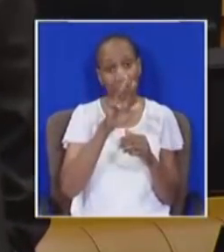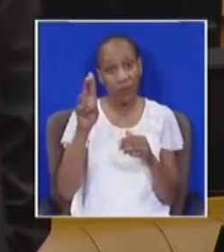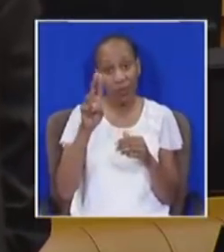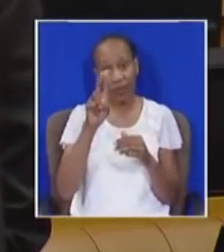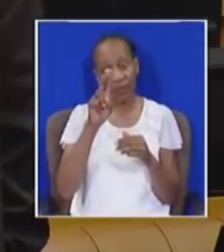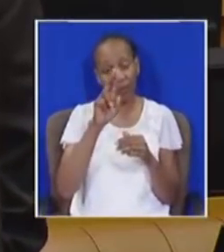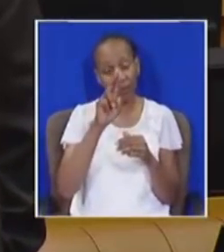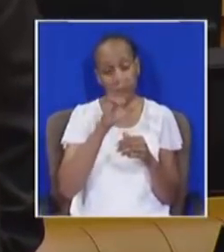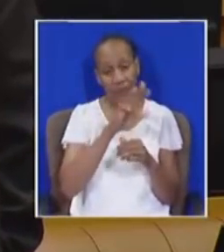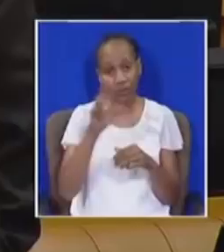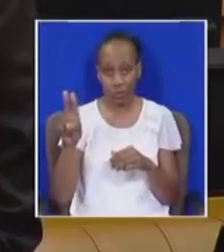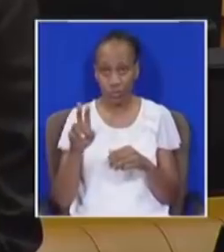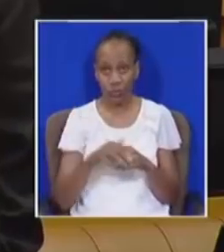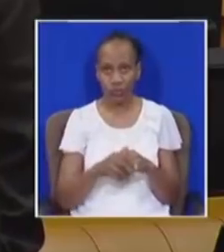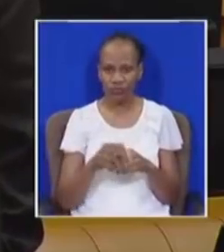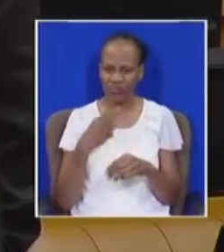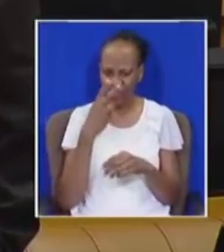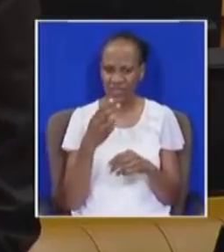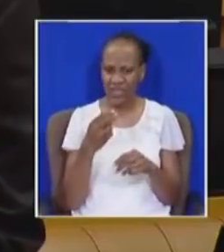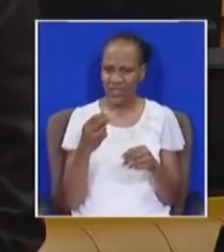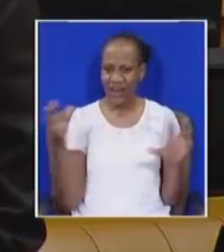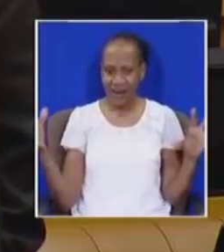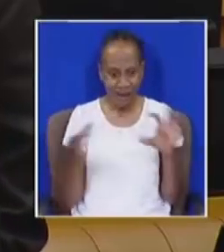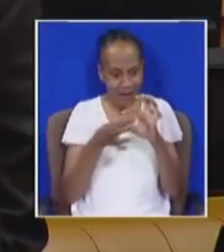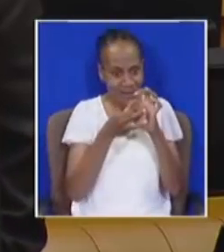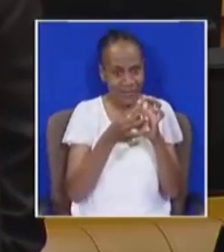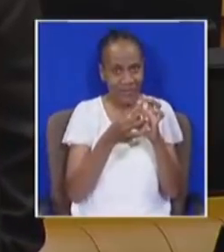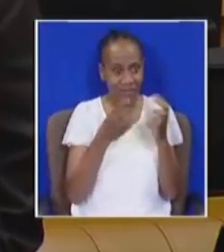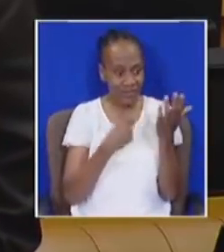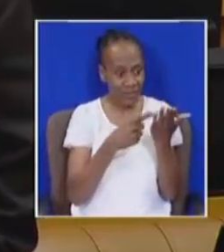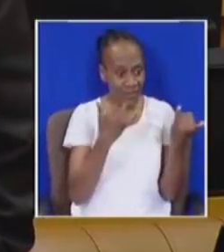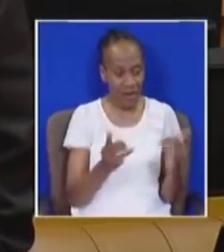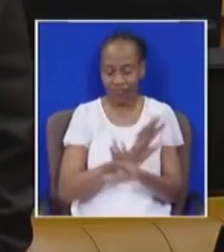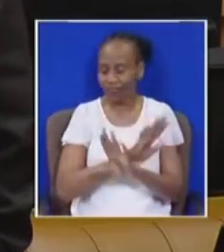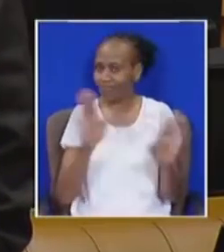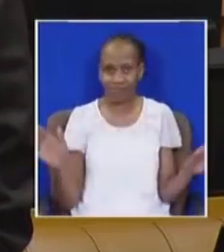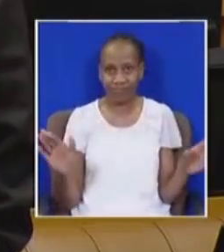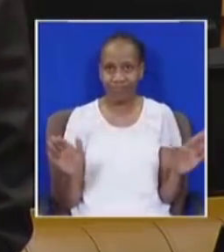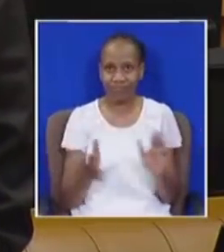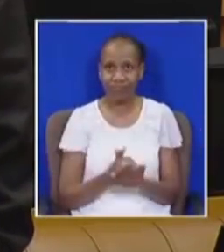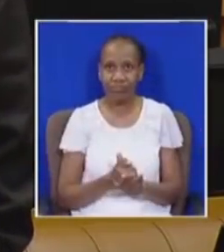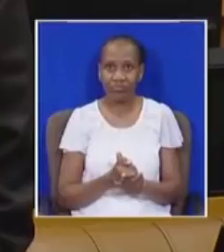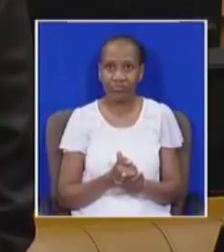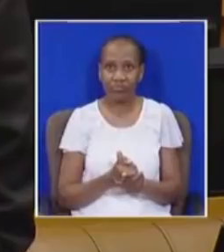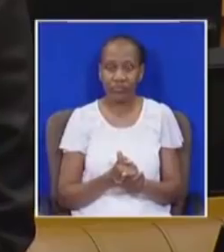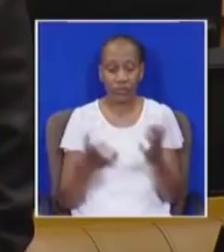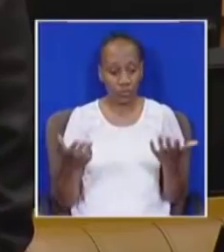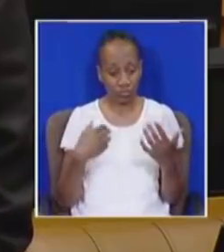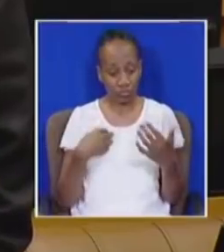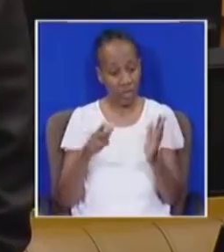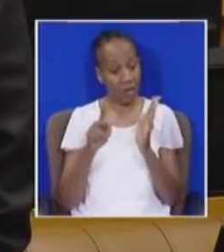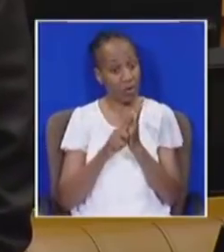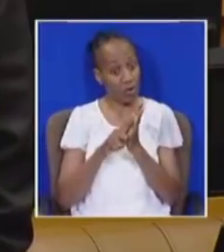Rule 90 that it's not applicable at all. Not at all with regard to this debate this afternoon. So in terms of a legal position, there's